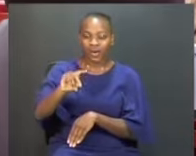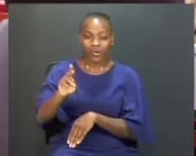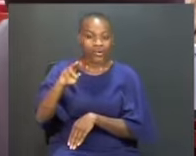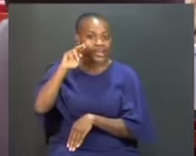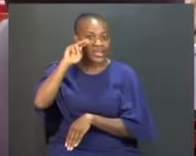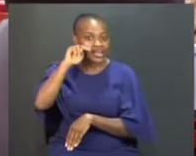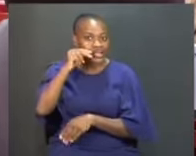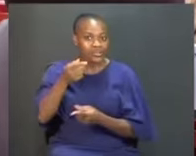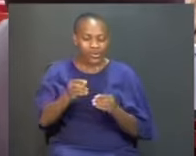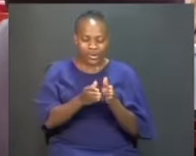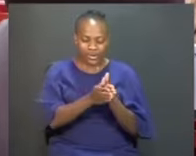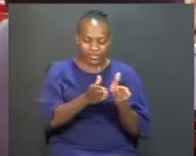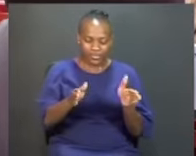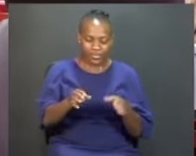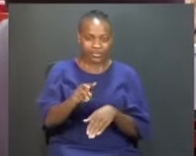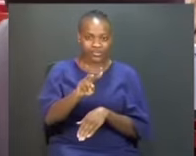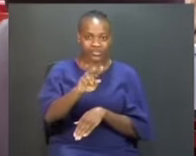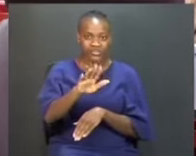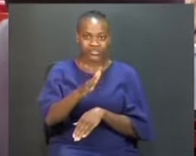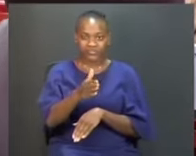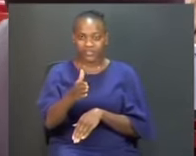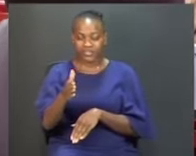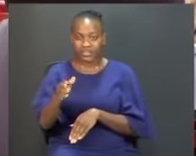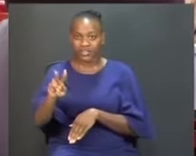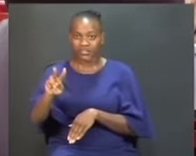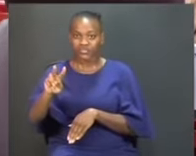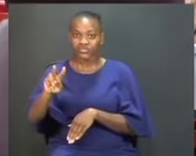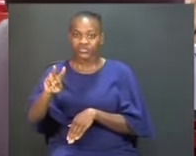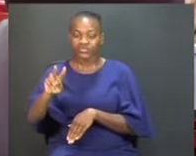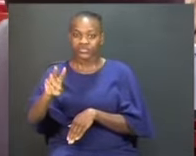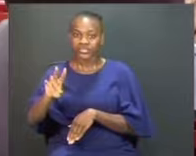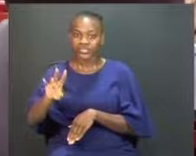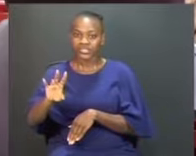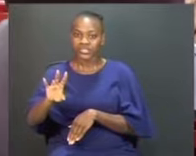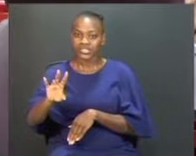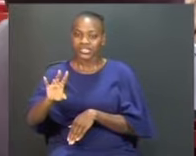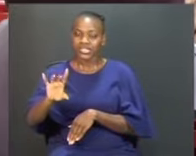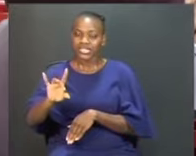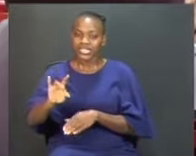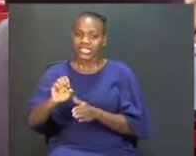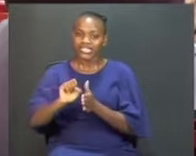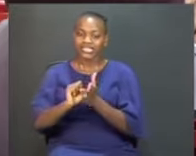from the 25th to the 28th of September